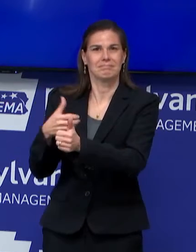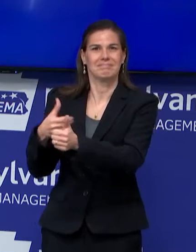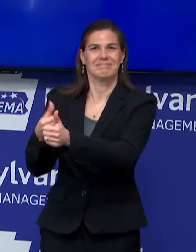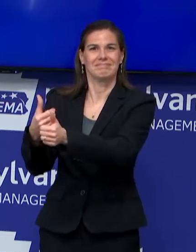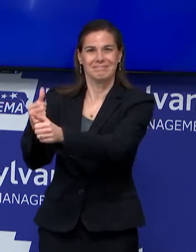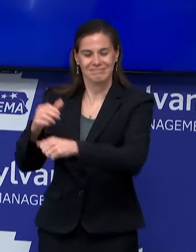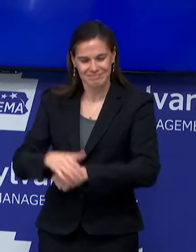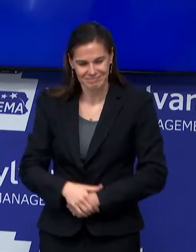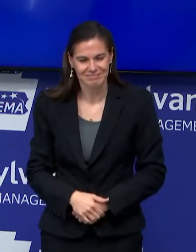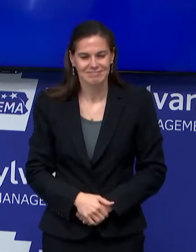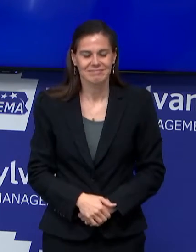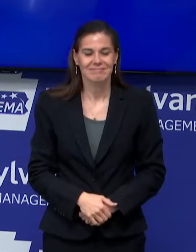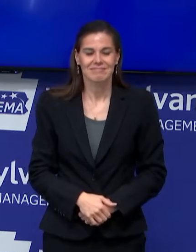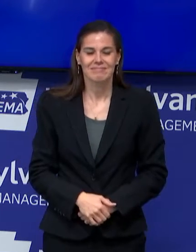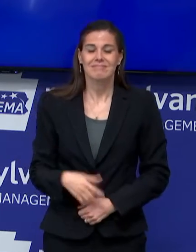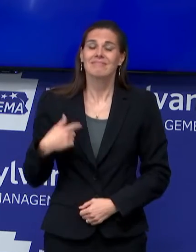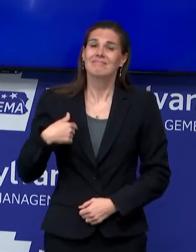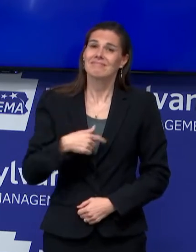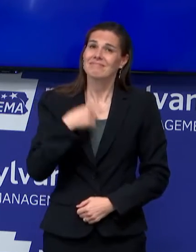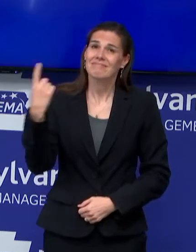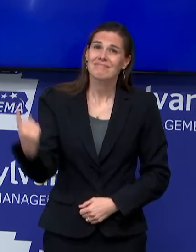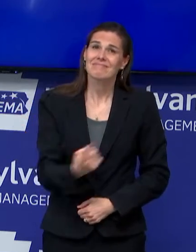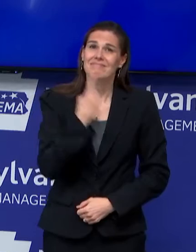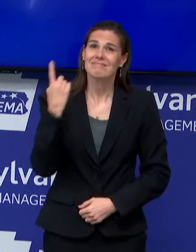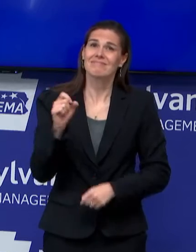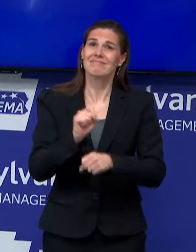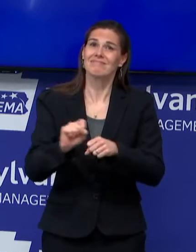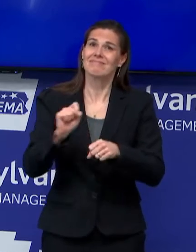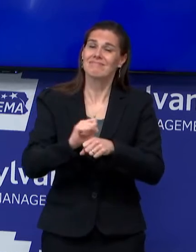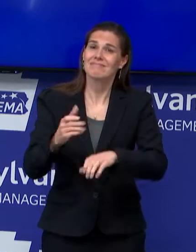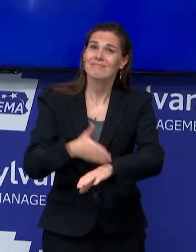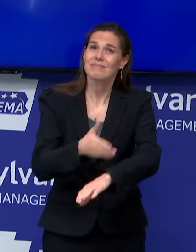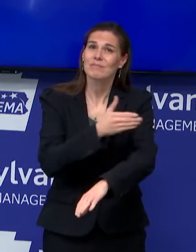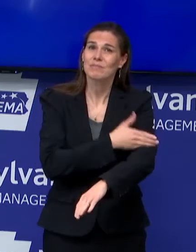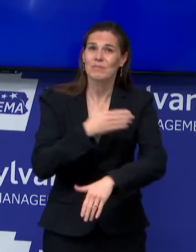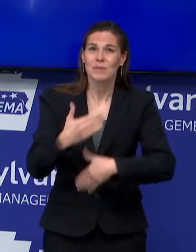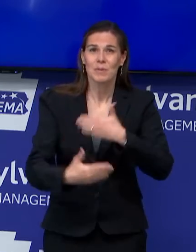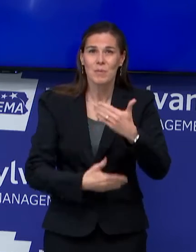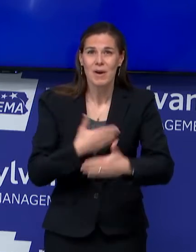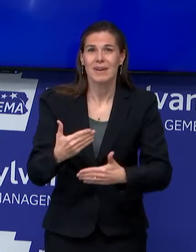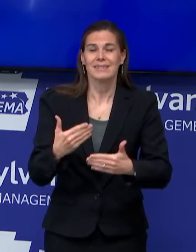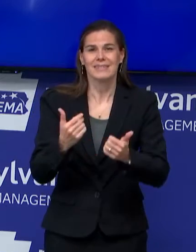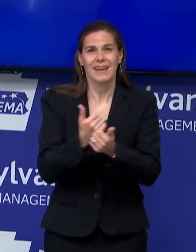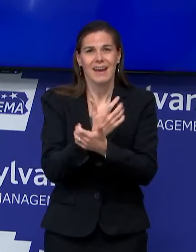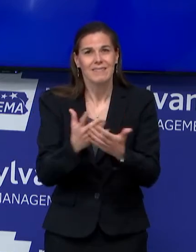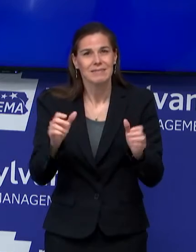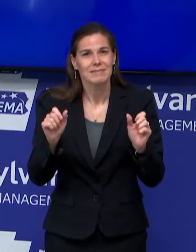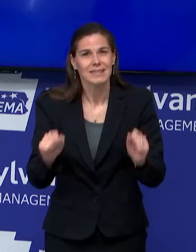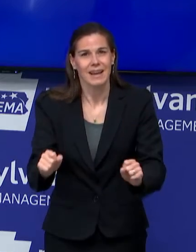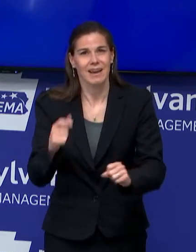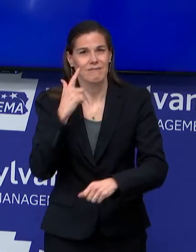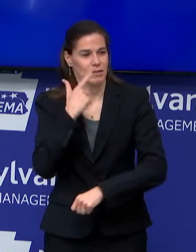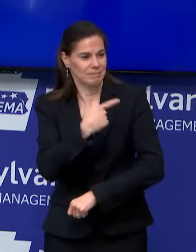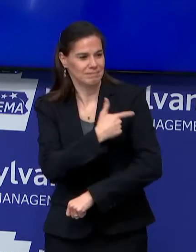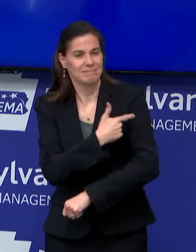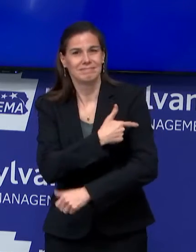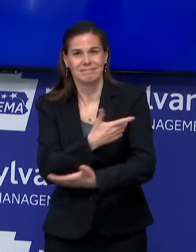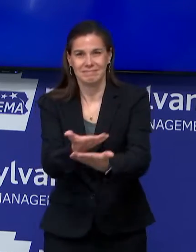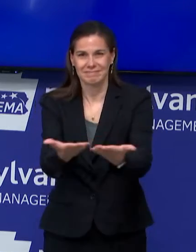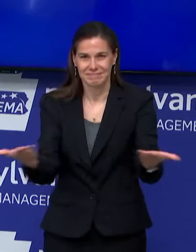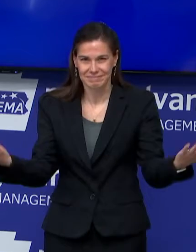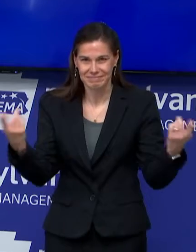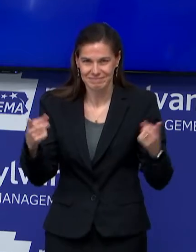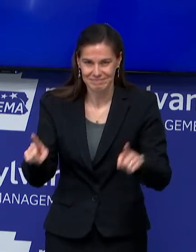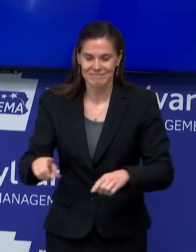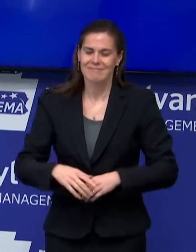We're continuously working to improve our processes and do all that we can to get people vaccinated. We know that right now